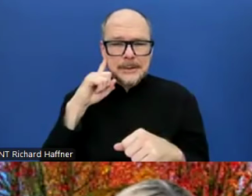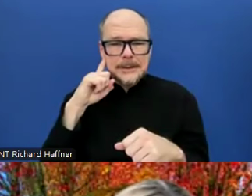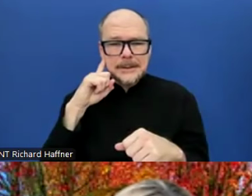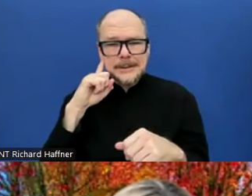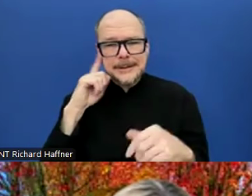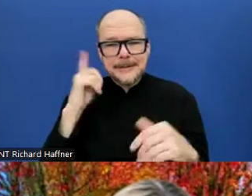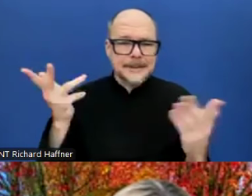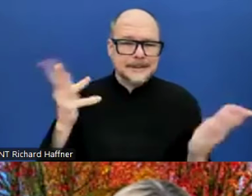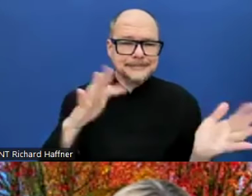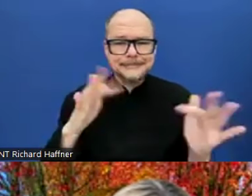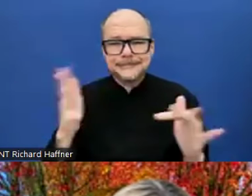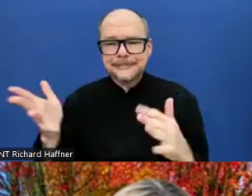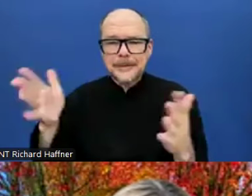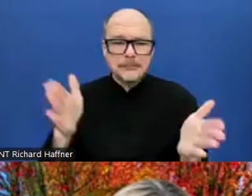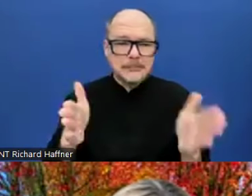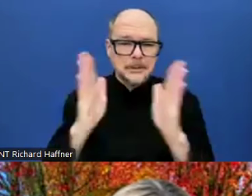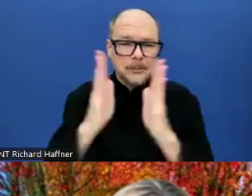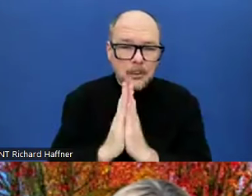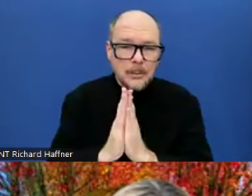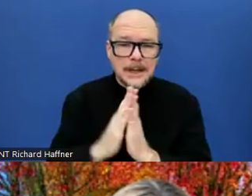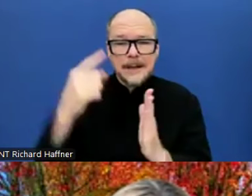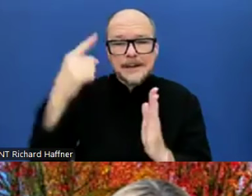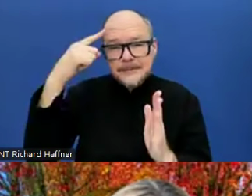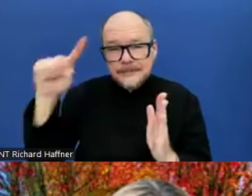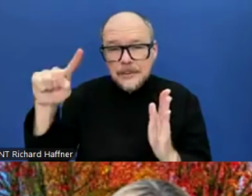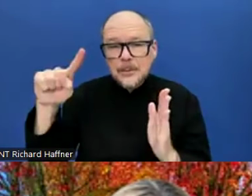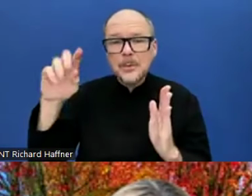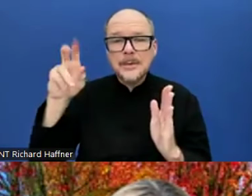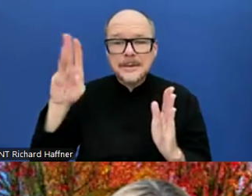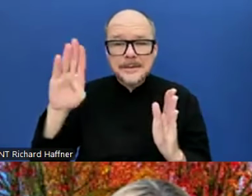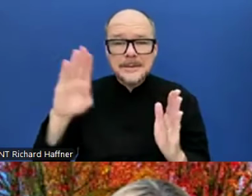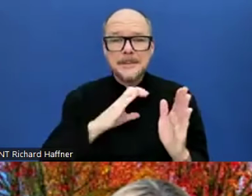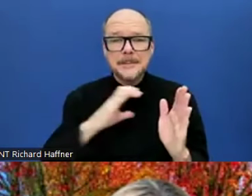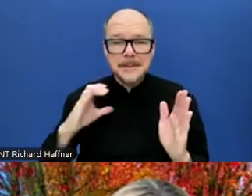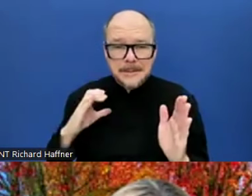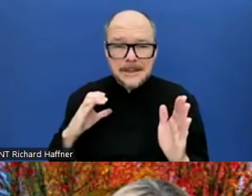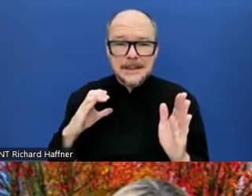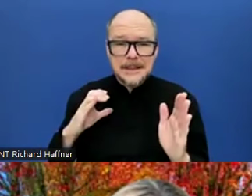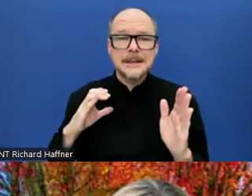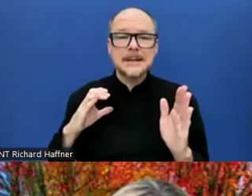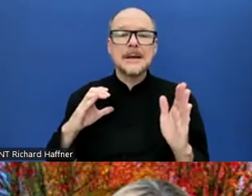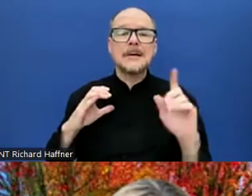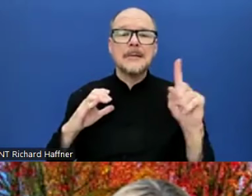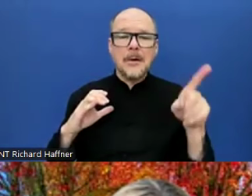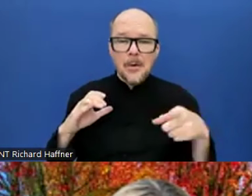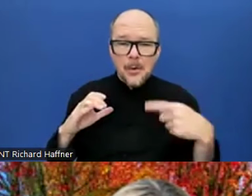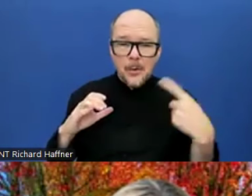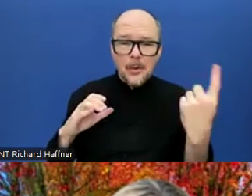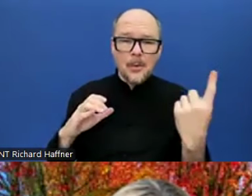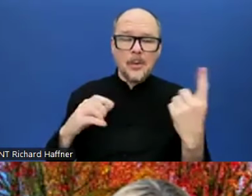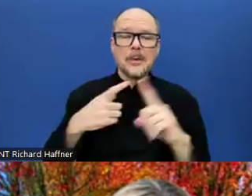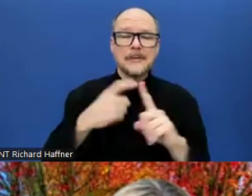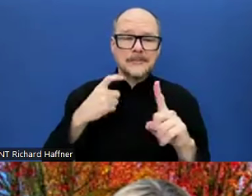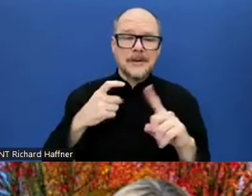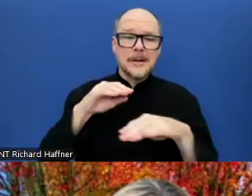a request for the subcommittee to be comprised only of a subset of